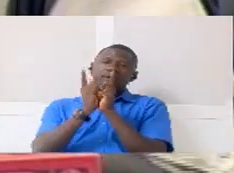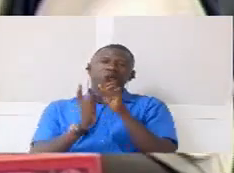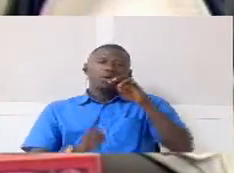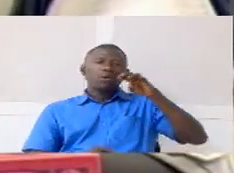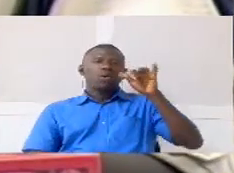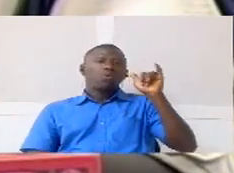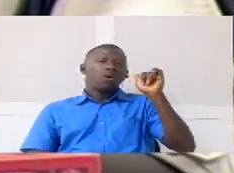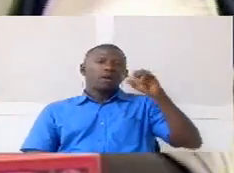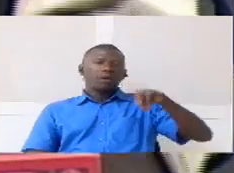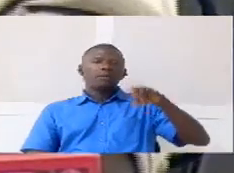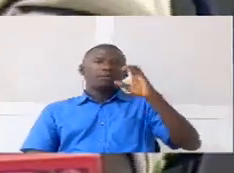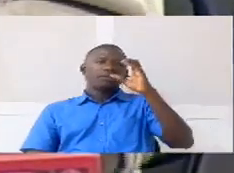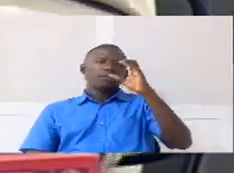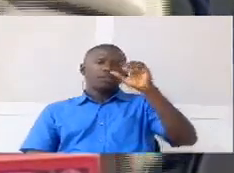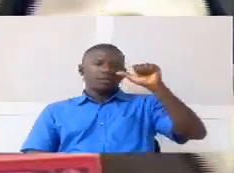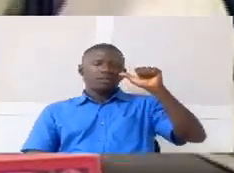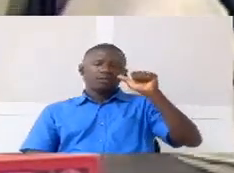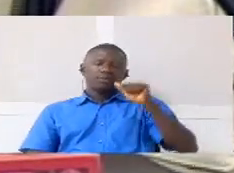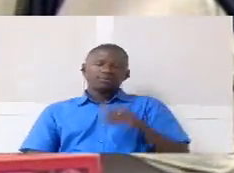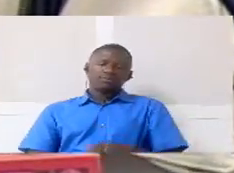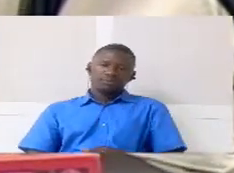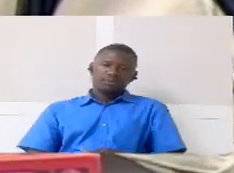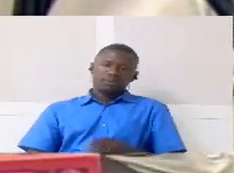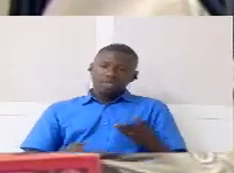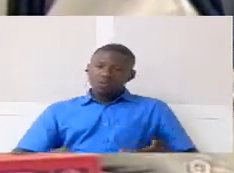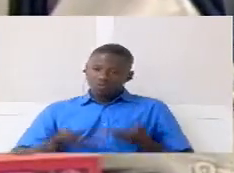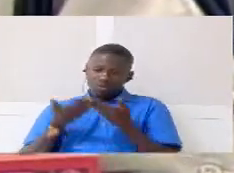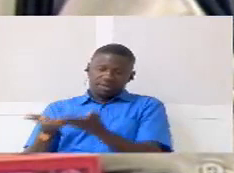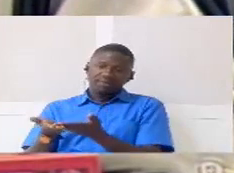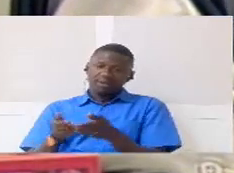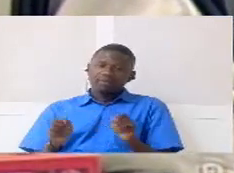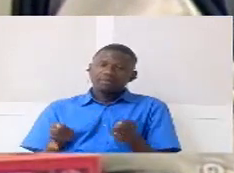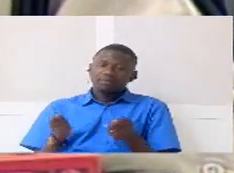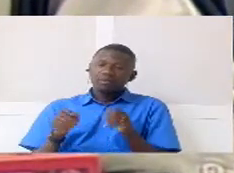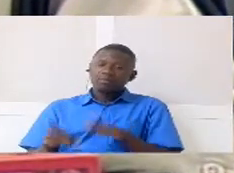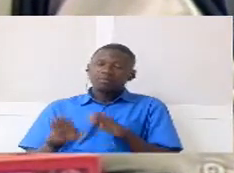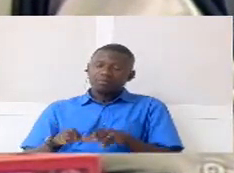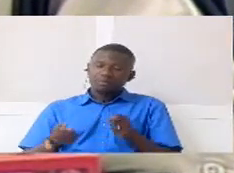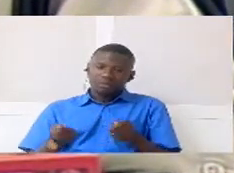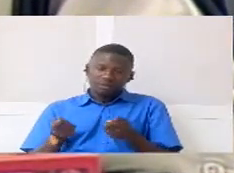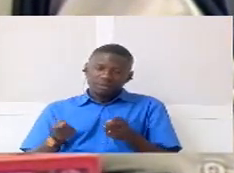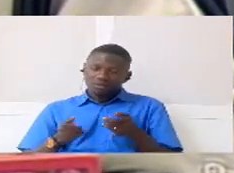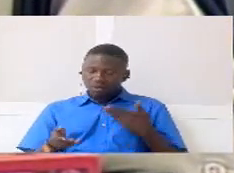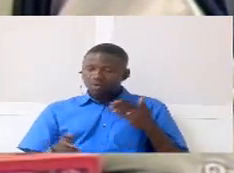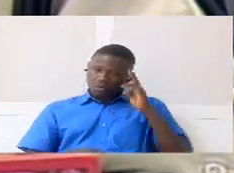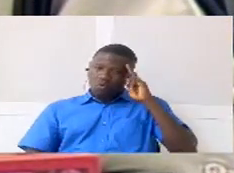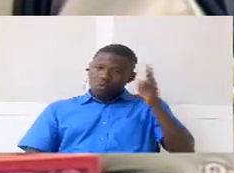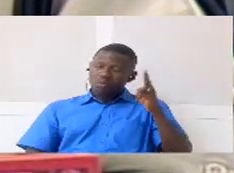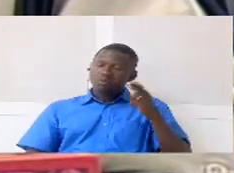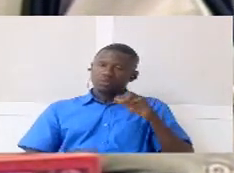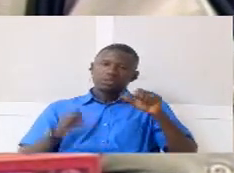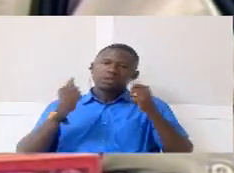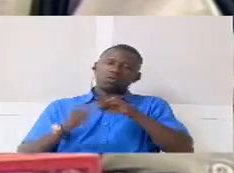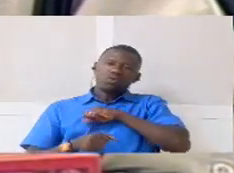Ye masingo diala. Na fujita sidala on a business okumase. They gave him a sewing machine so that when he goes home, he will start his own